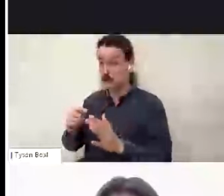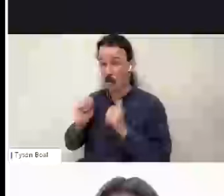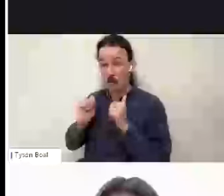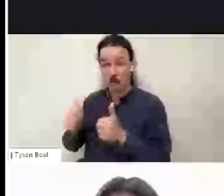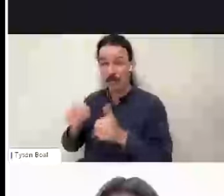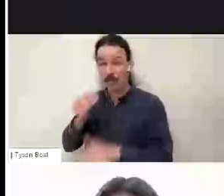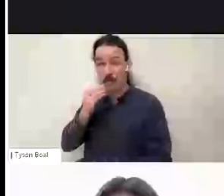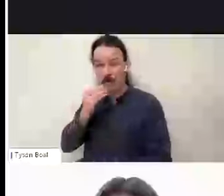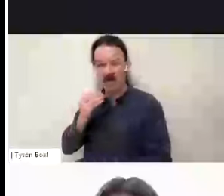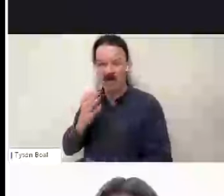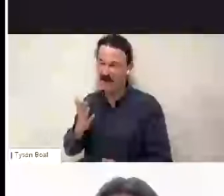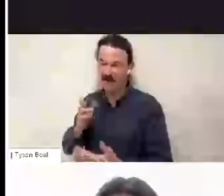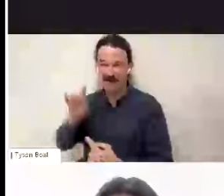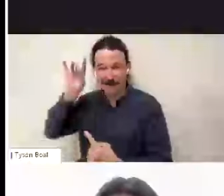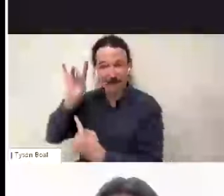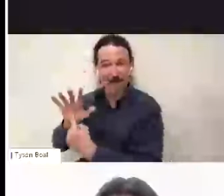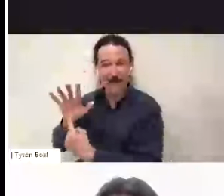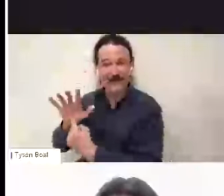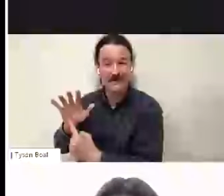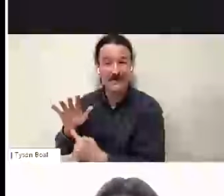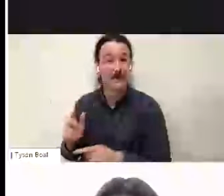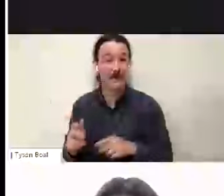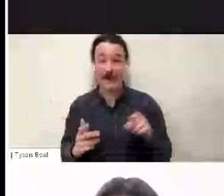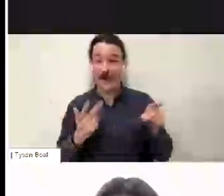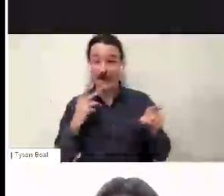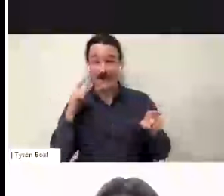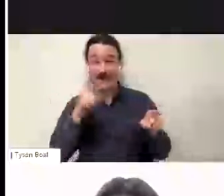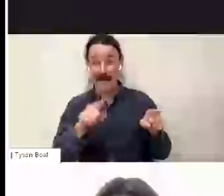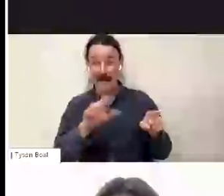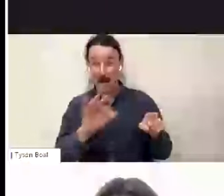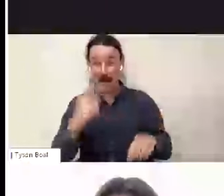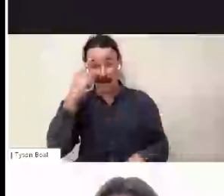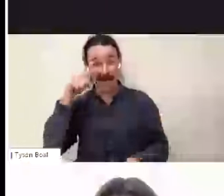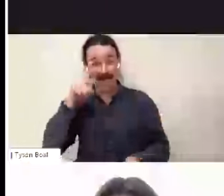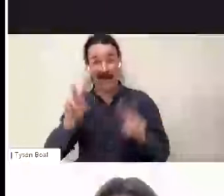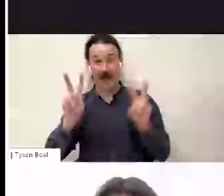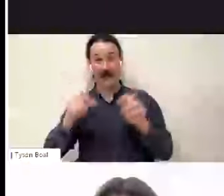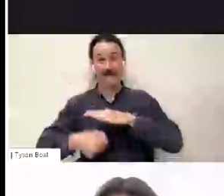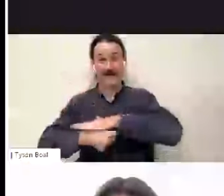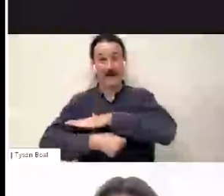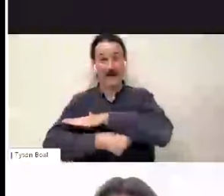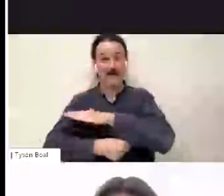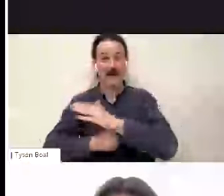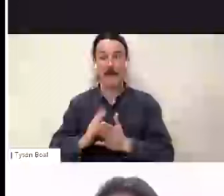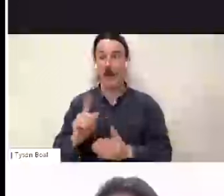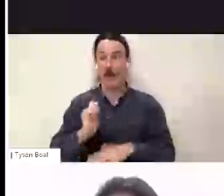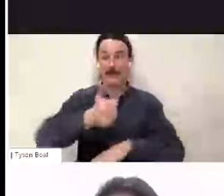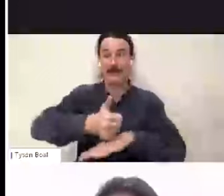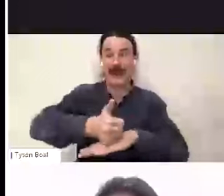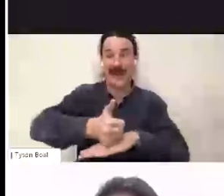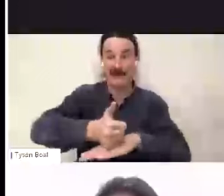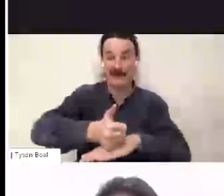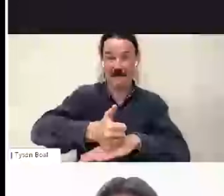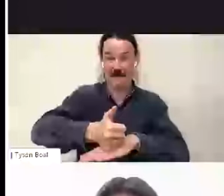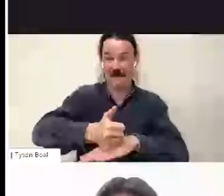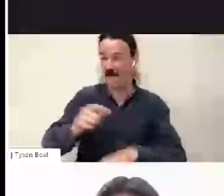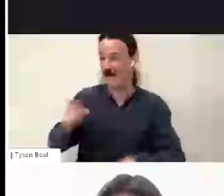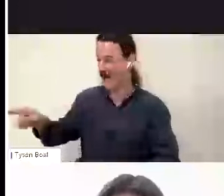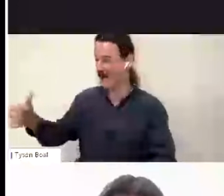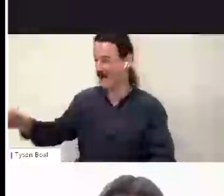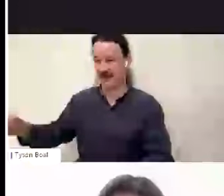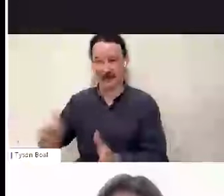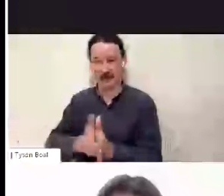foundations, then I fear that we'll design something that again is out of reach. So It's a bit Mhm. like with the